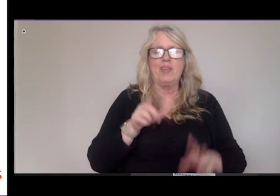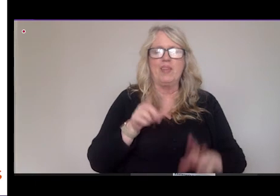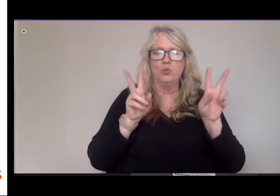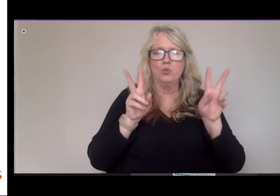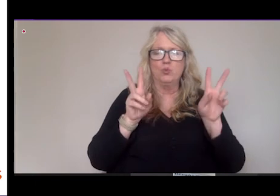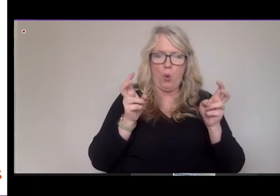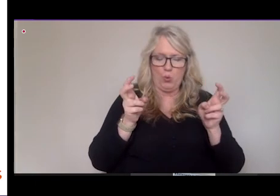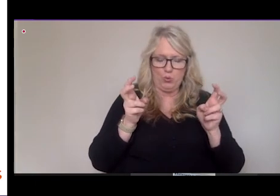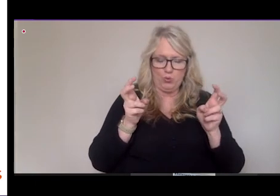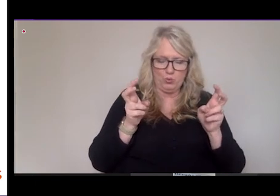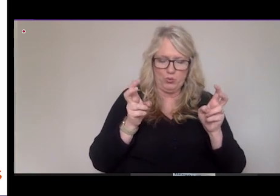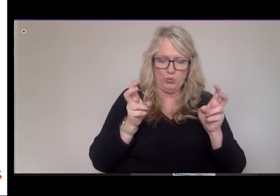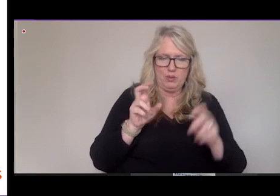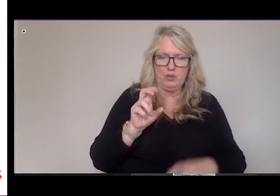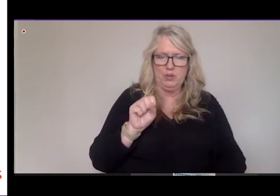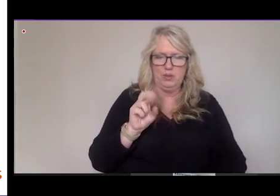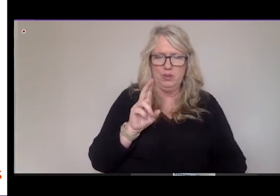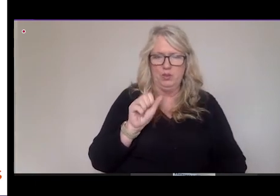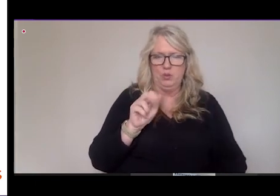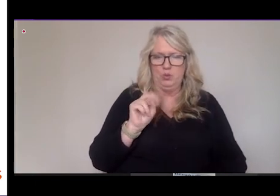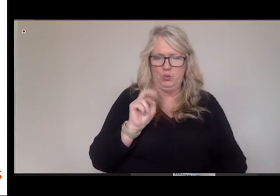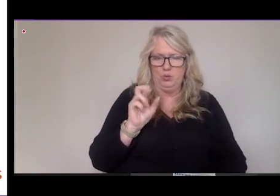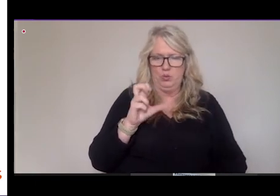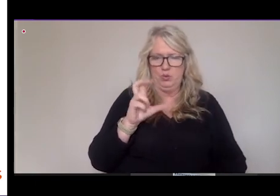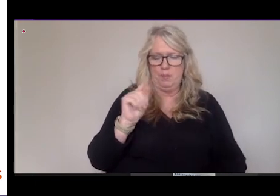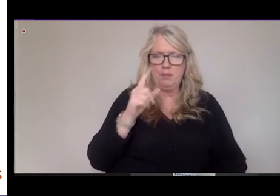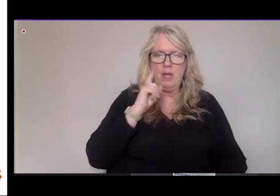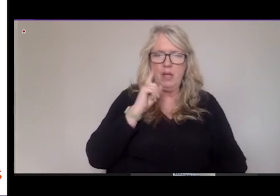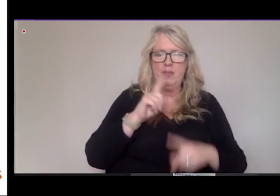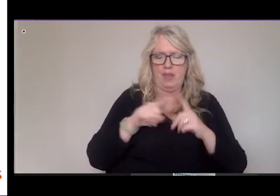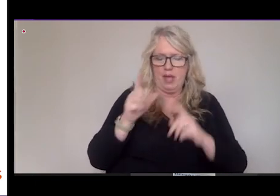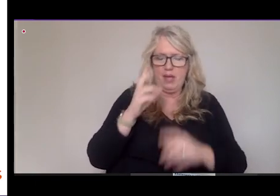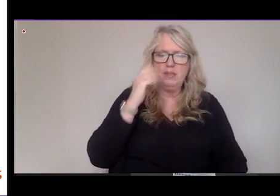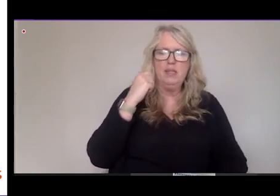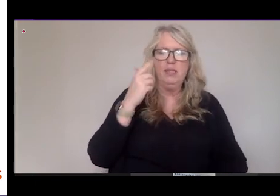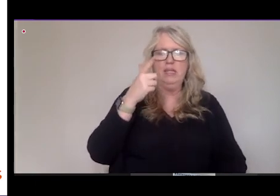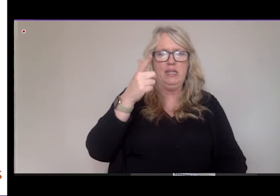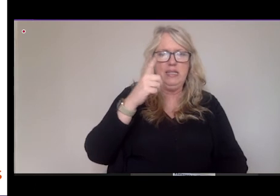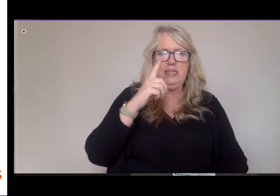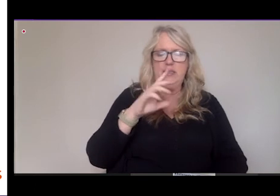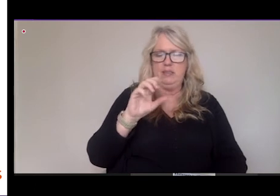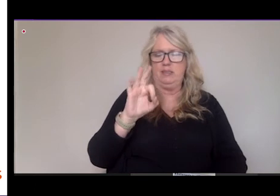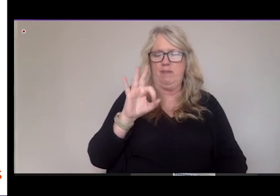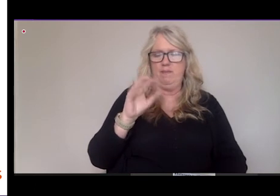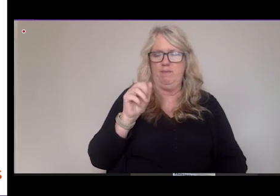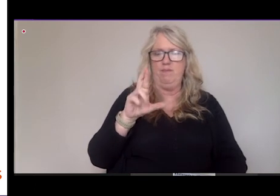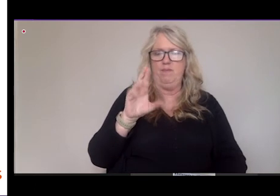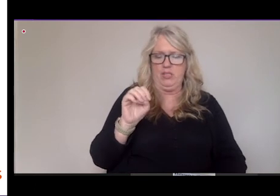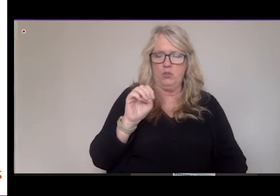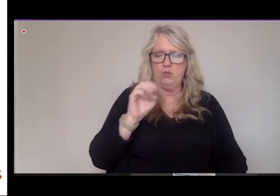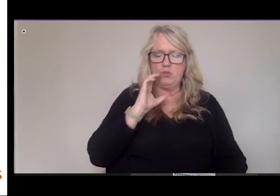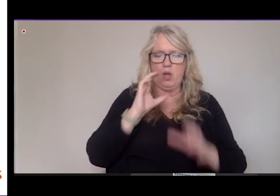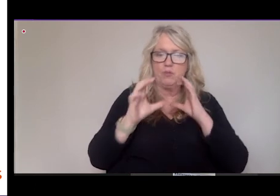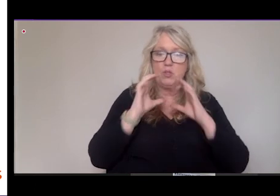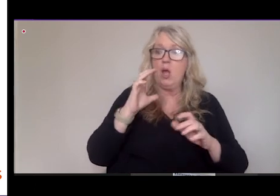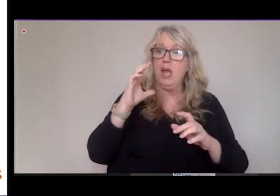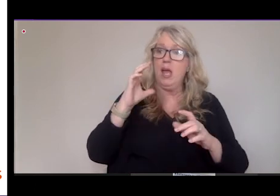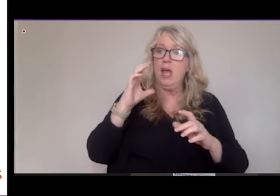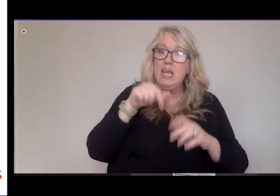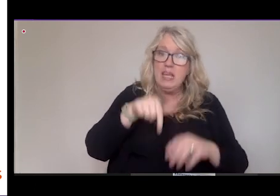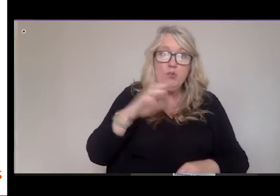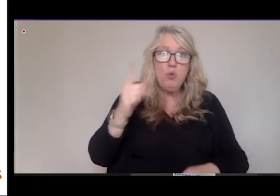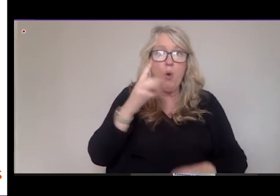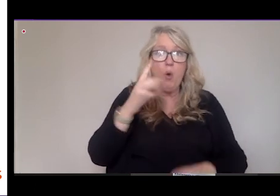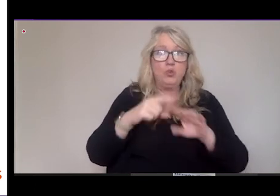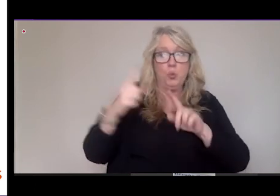So this just is a quote by Susan Scott in a book called Fierce Conversations. If you always do